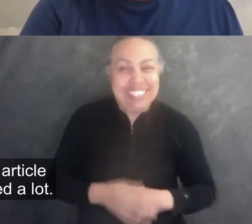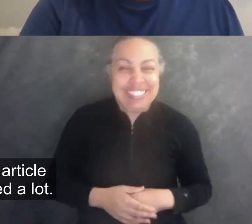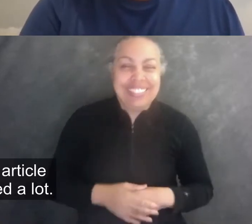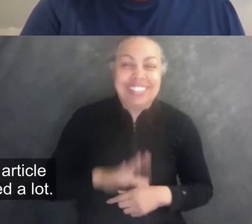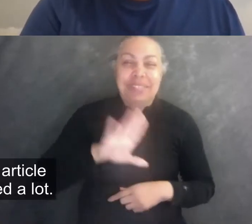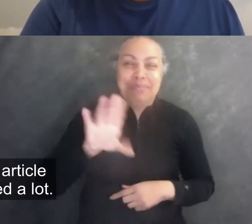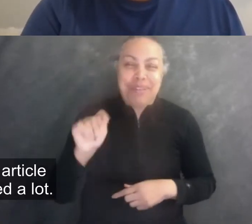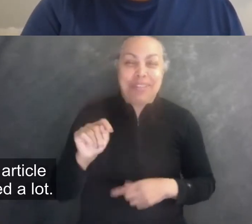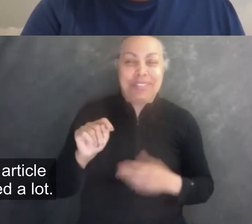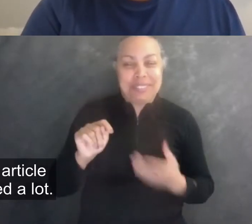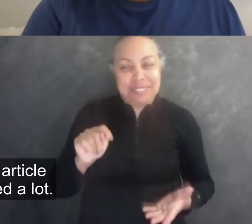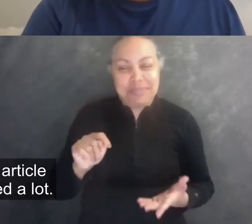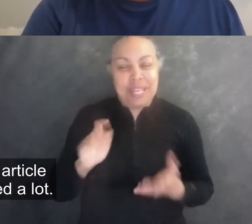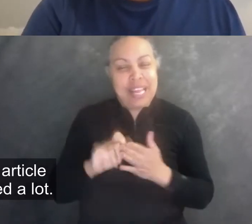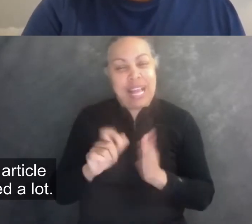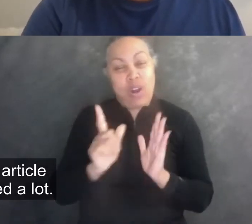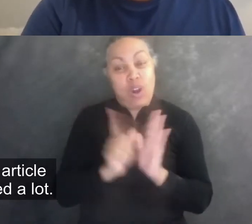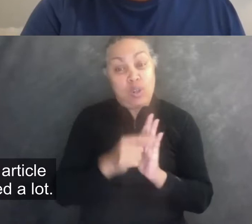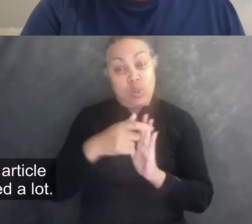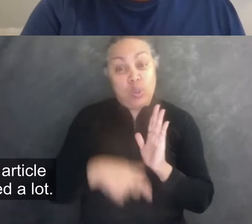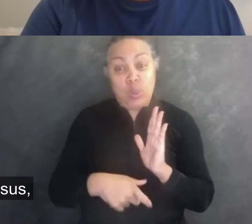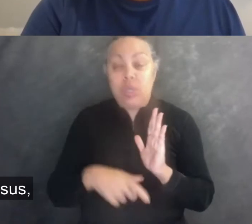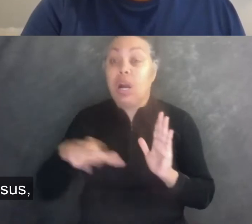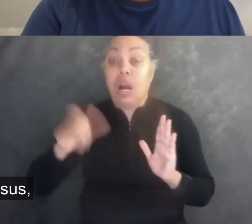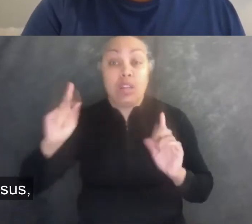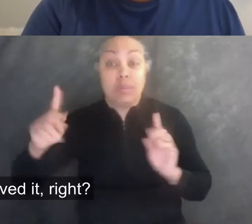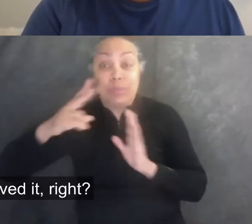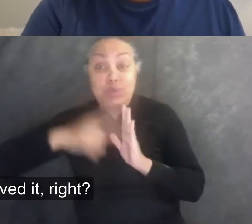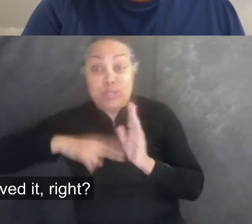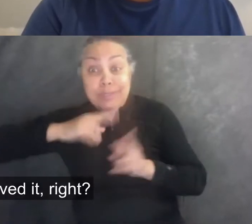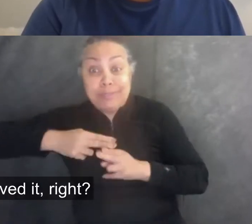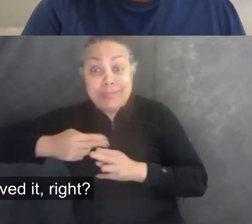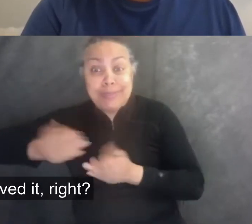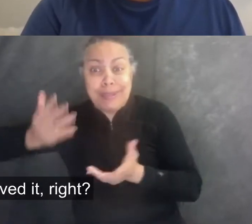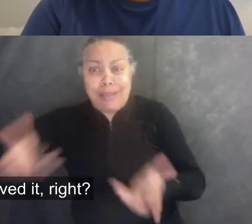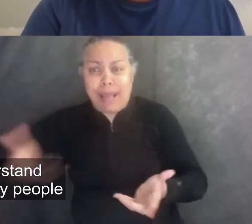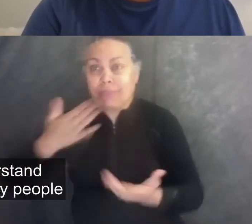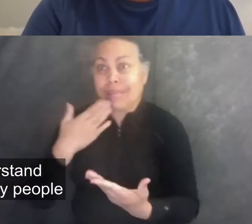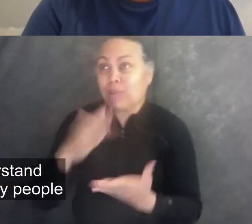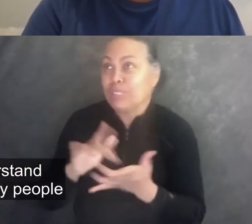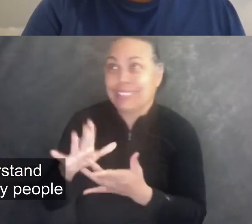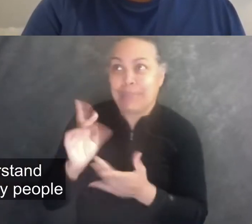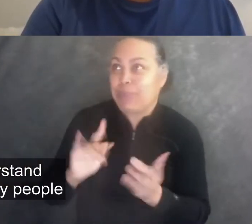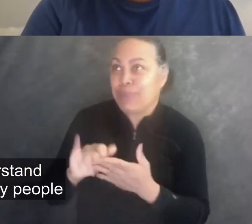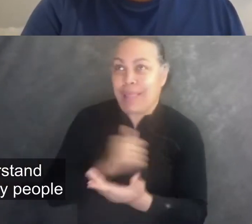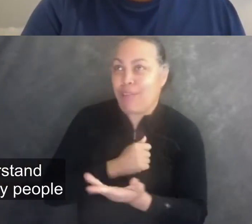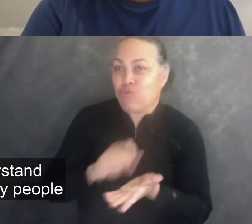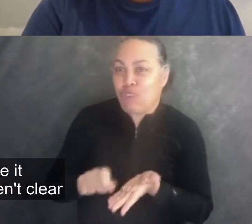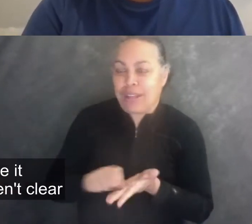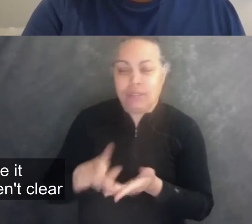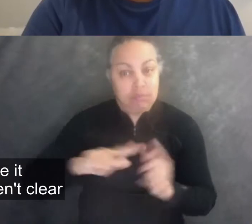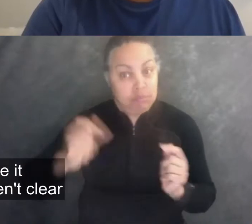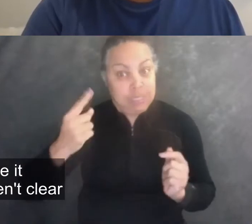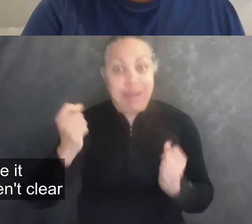And so the article has gotten cited a lot. Thank you, Jesus, and the people who love to write, right? But I also understand that there are many people